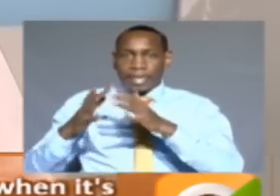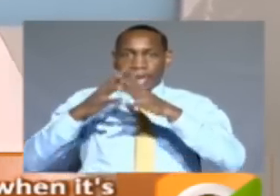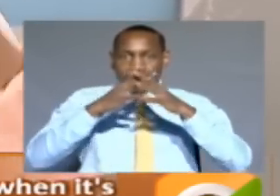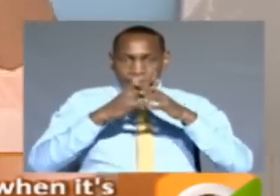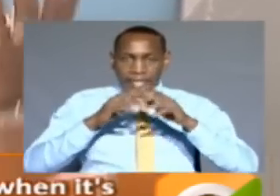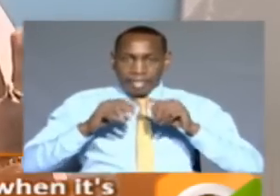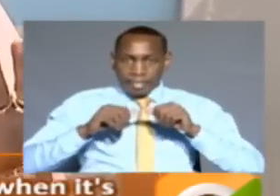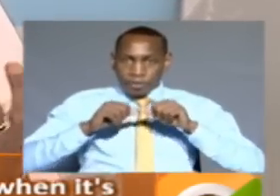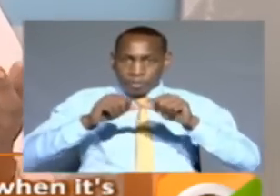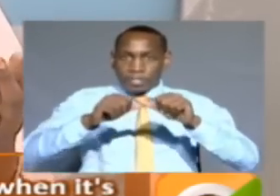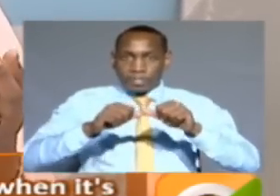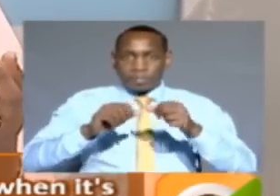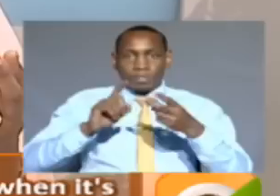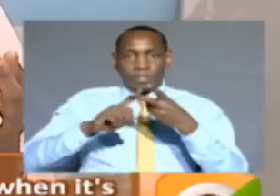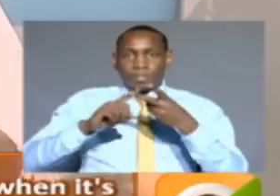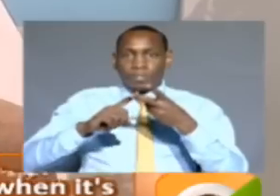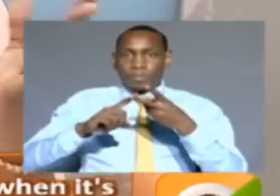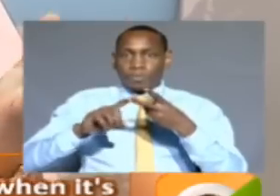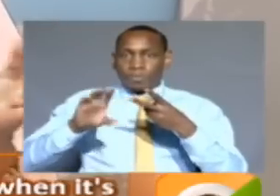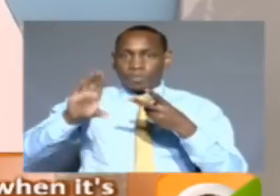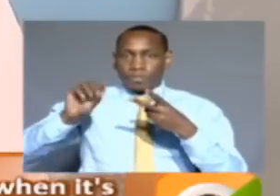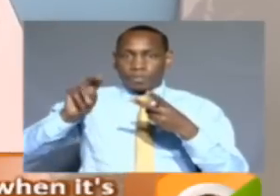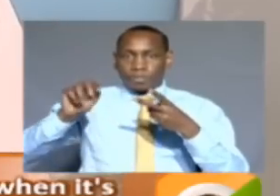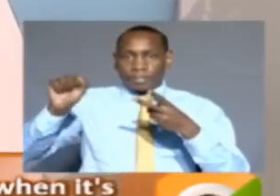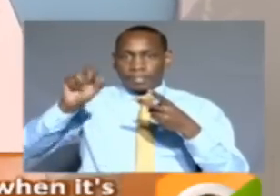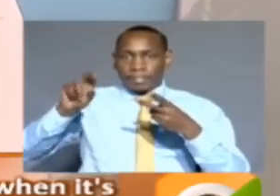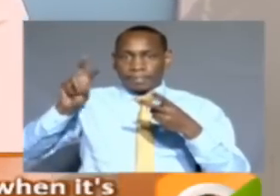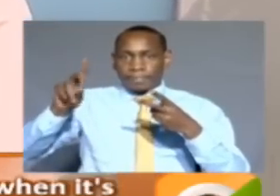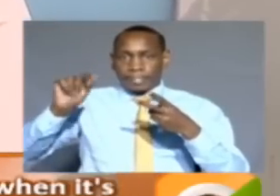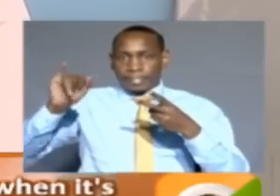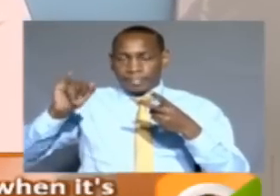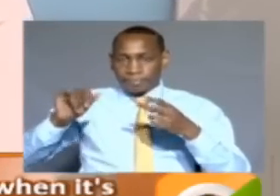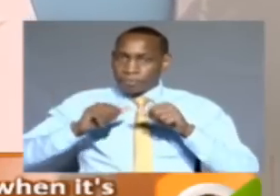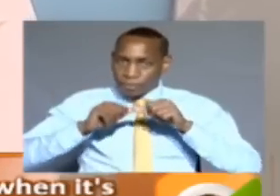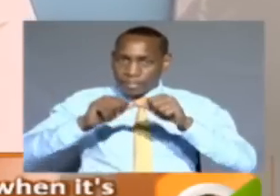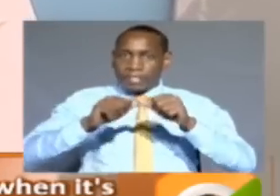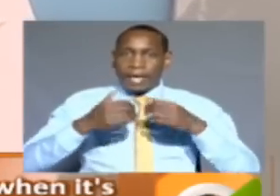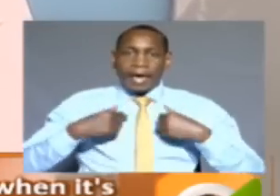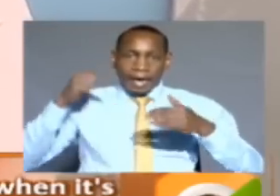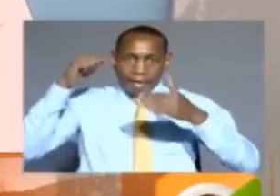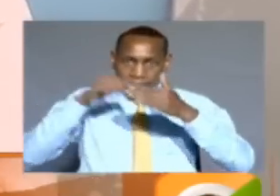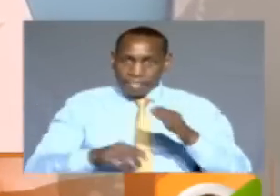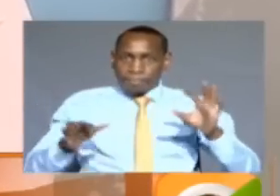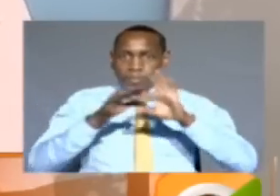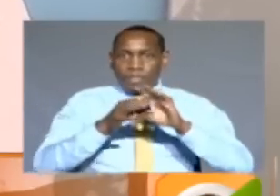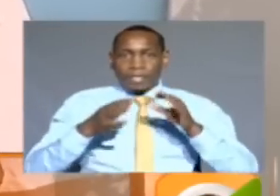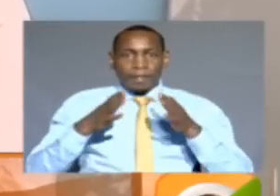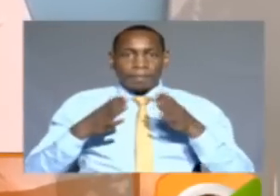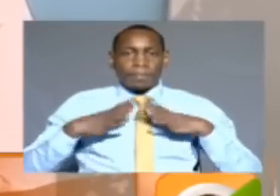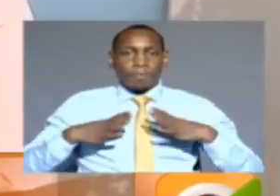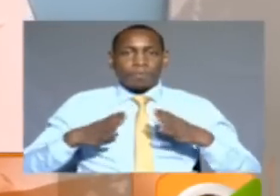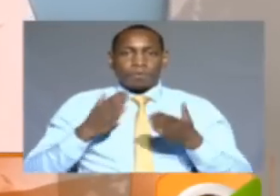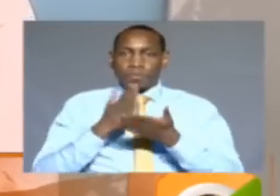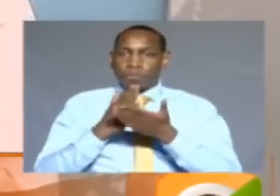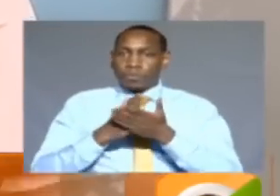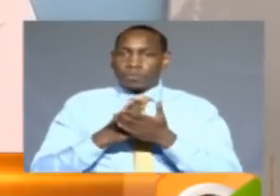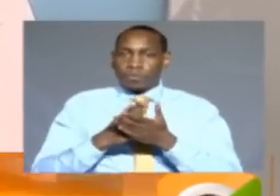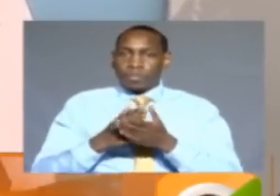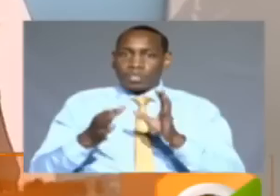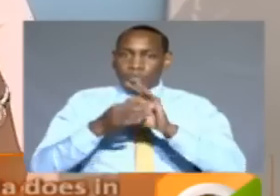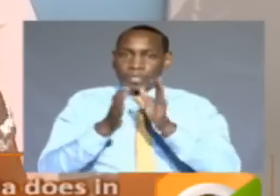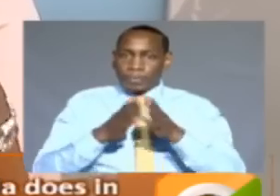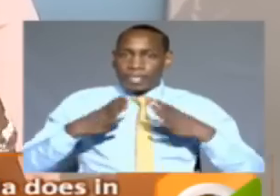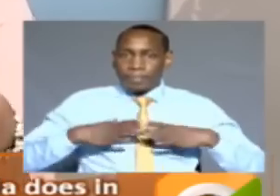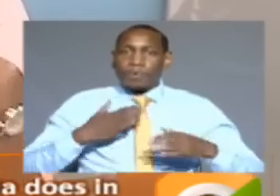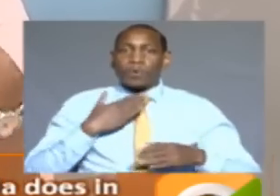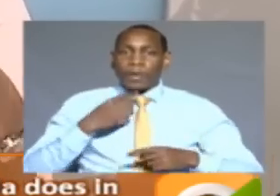there. The Conservative, I think, 1830 or 1834, and they're still there. They have deep, deep roots. So people are really passionate about their parties and the fact that they want